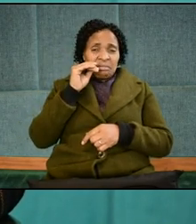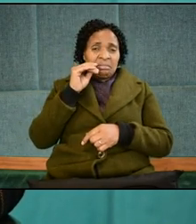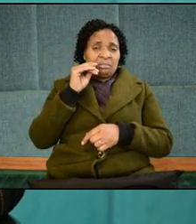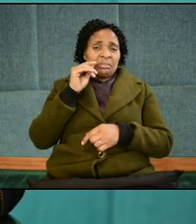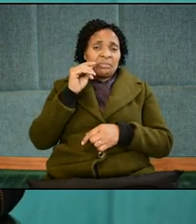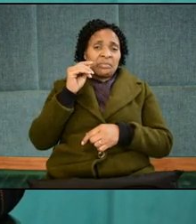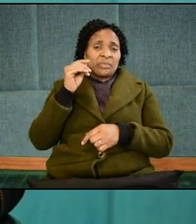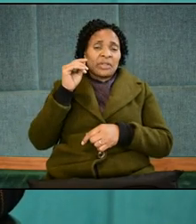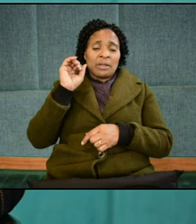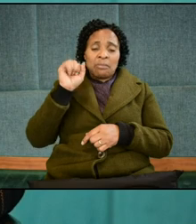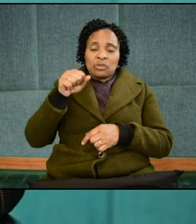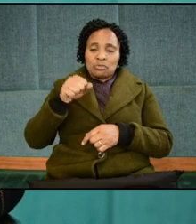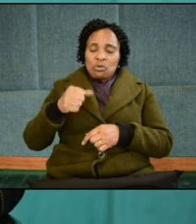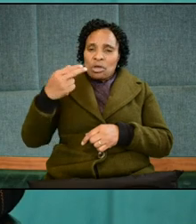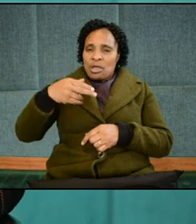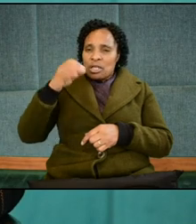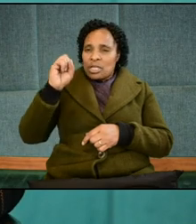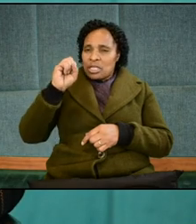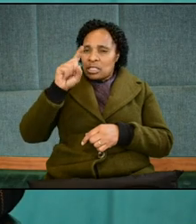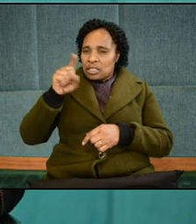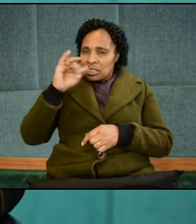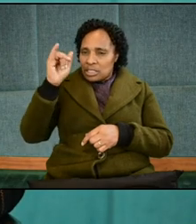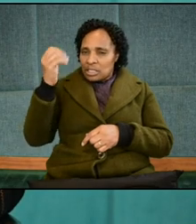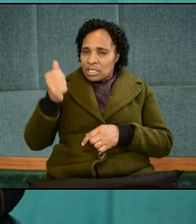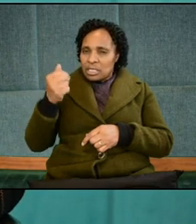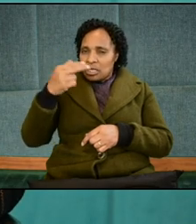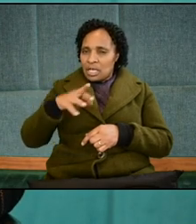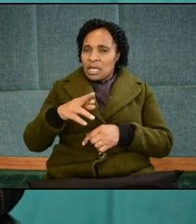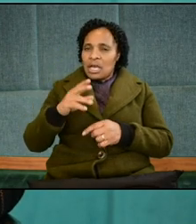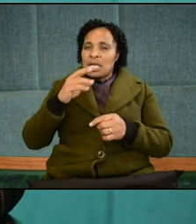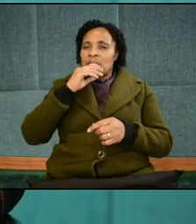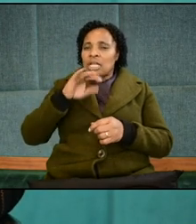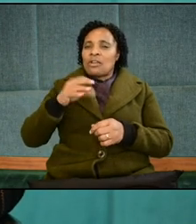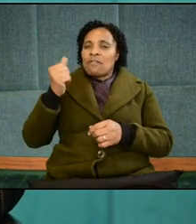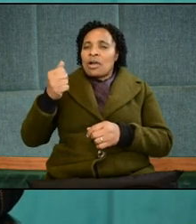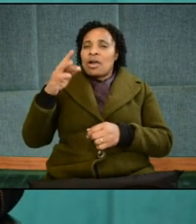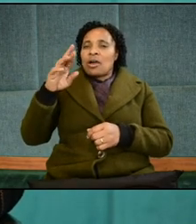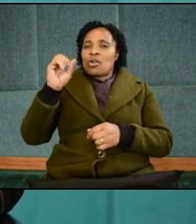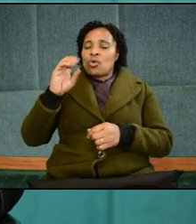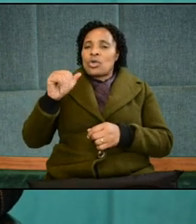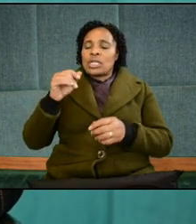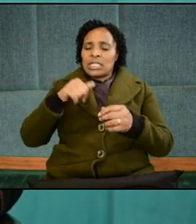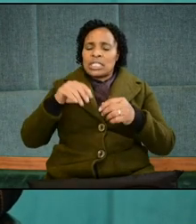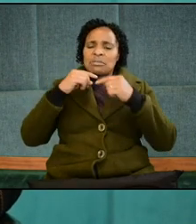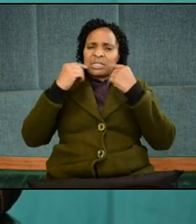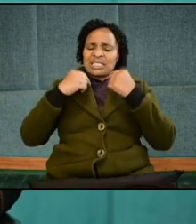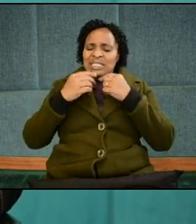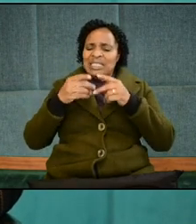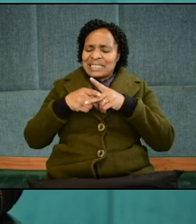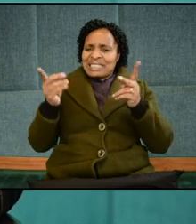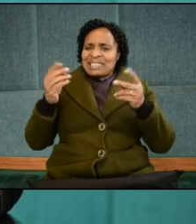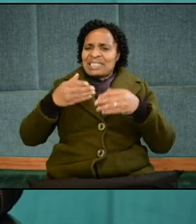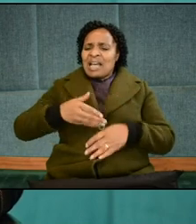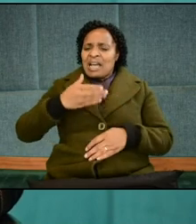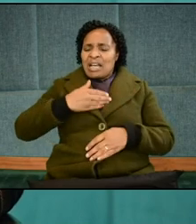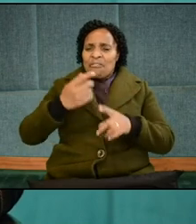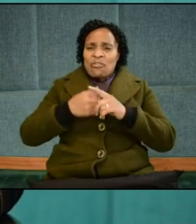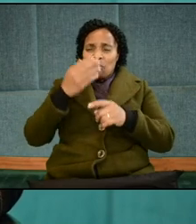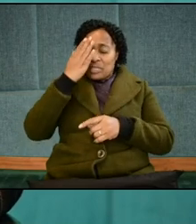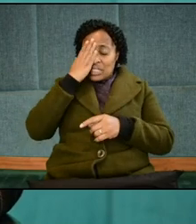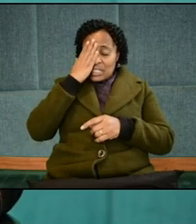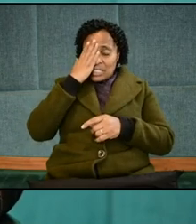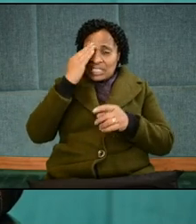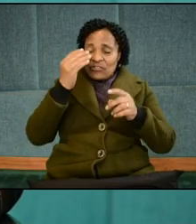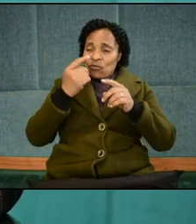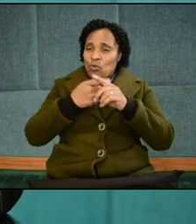the son of Eleazar, the son of Aaron, the priest, has turned his anger away from the Israelites, And since he was zealous